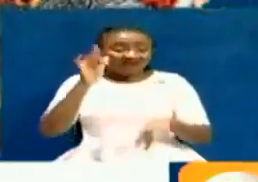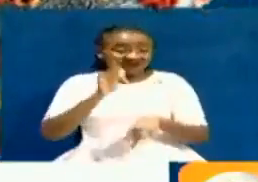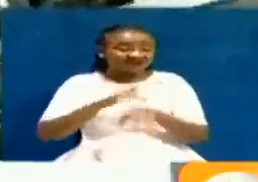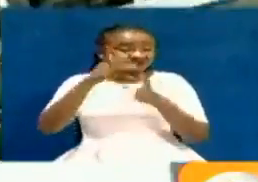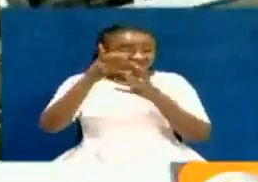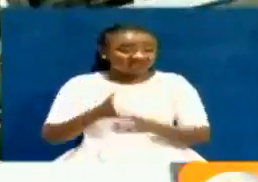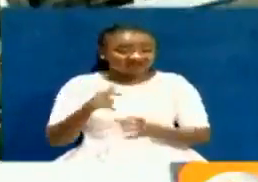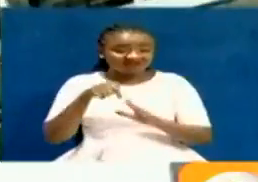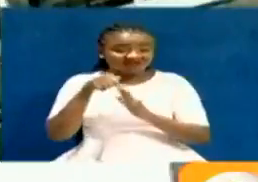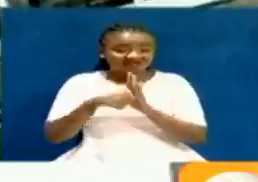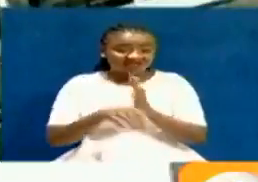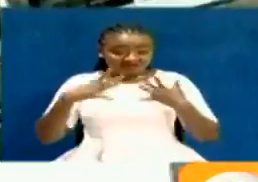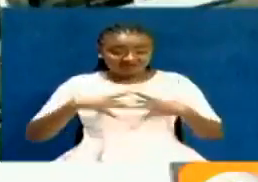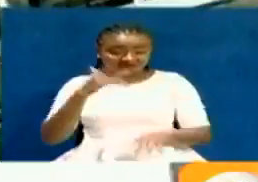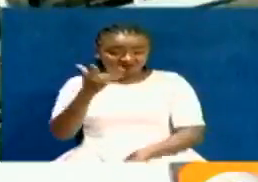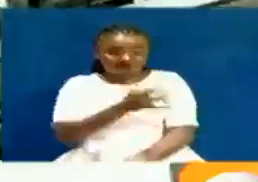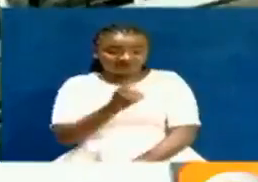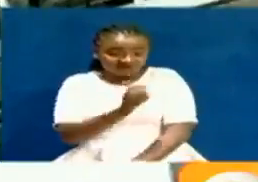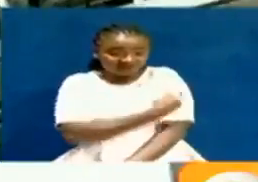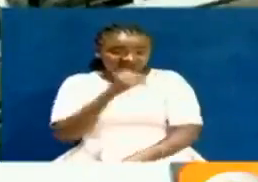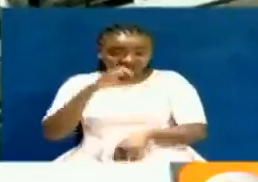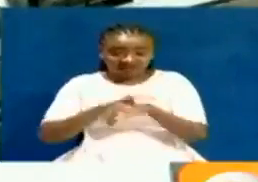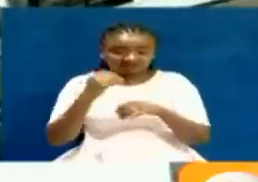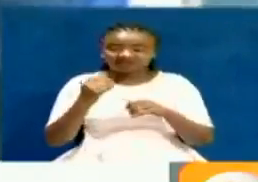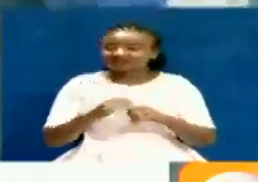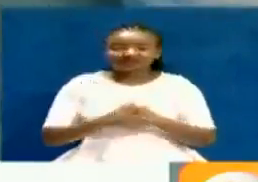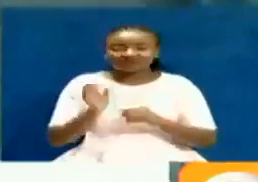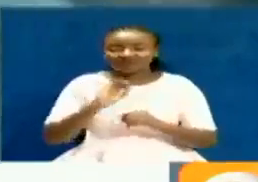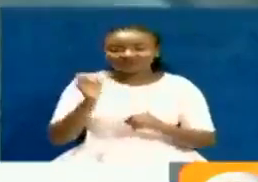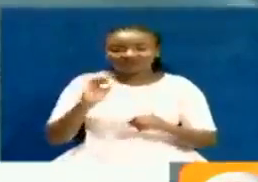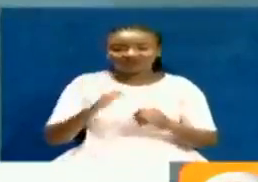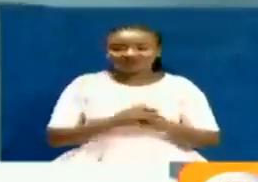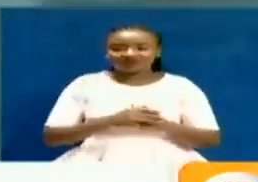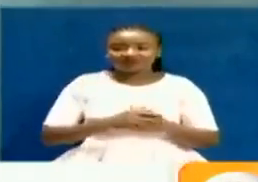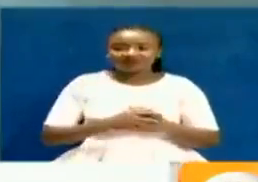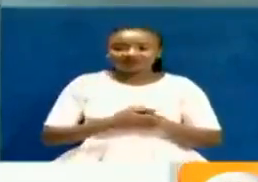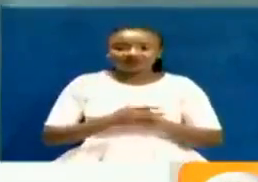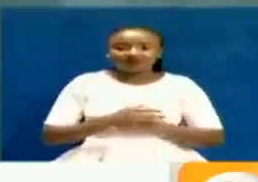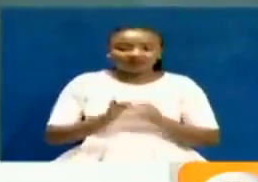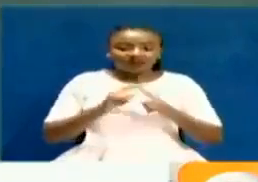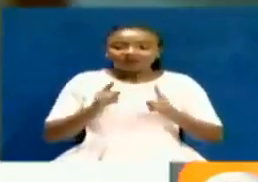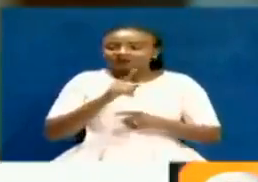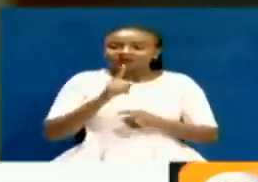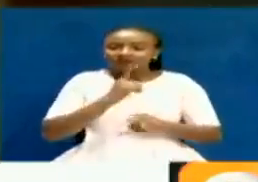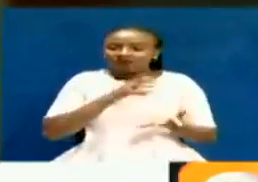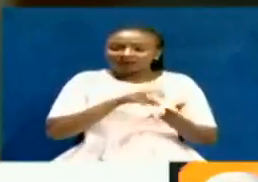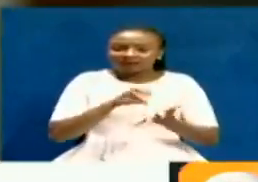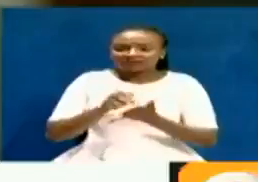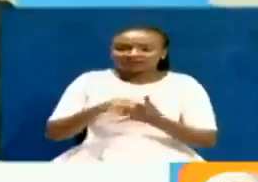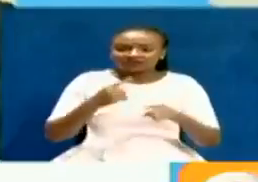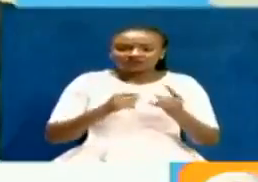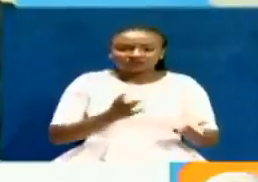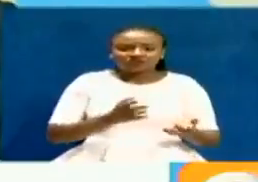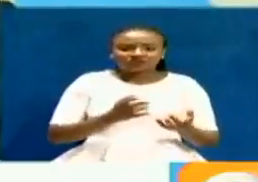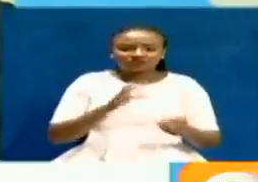who are vaccinated. Health authorities in the country are yet to report significant adverse symptoms in those who tested positive